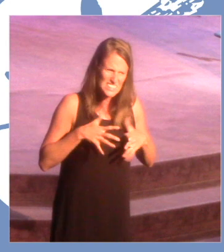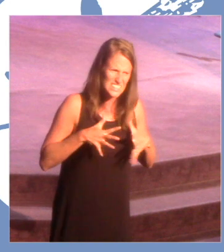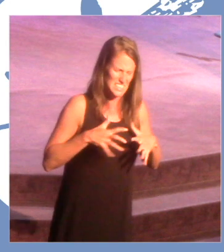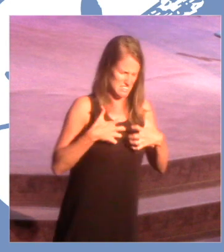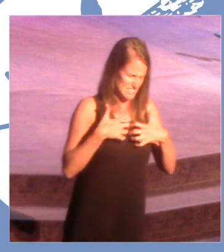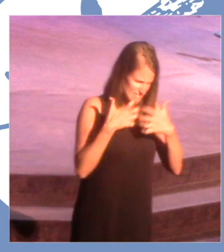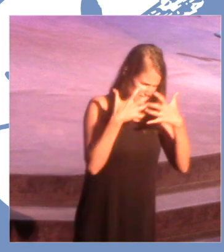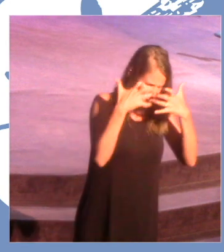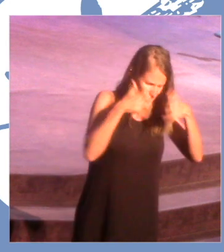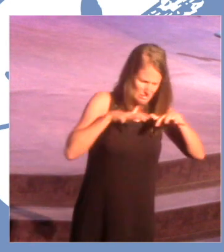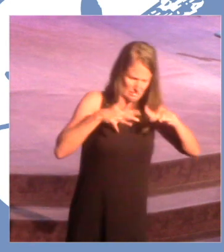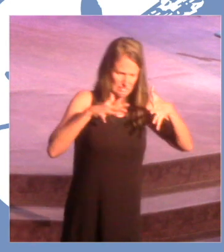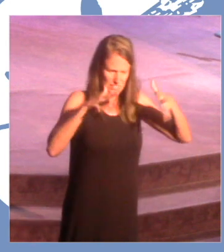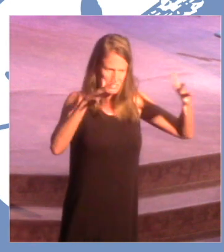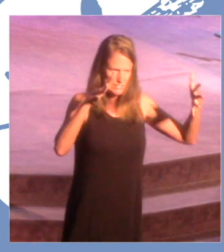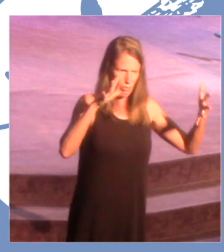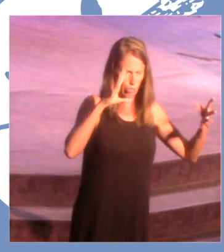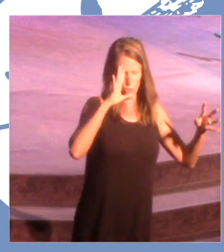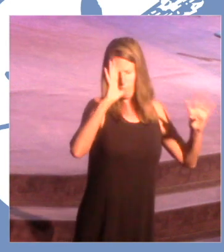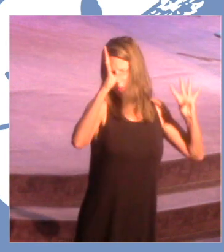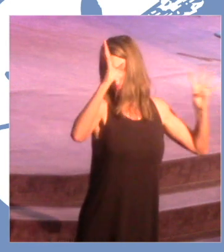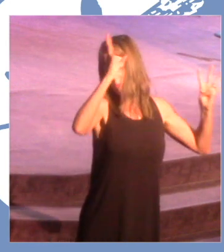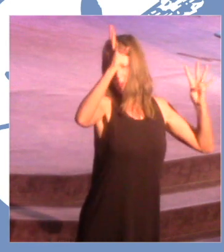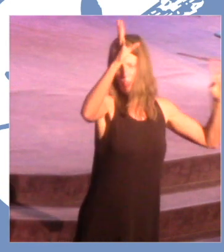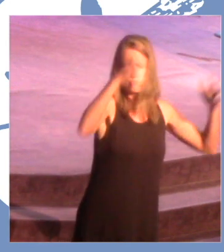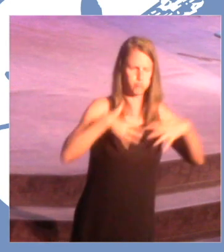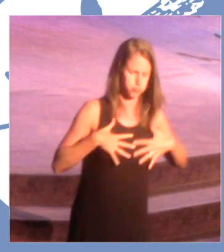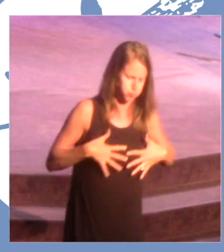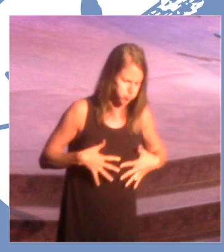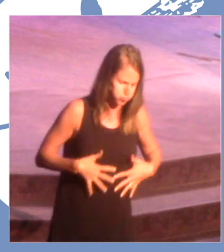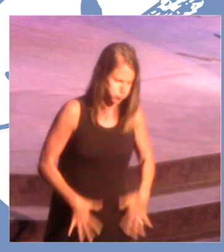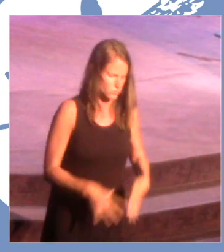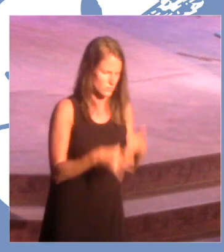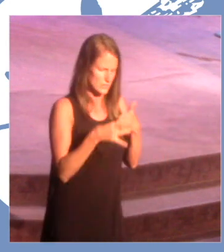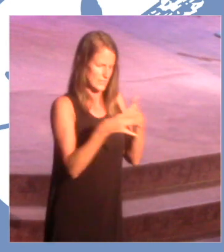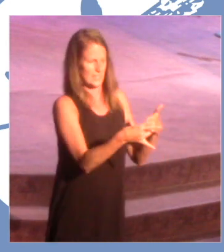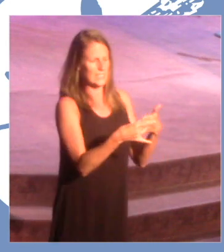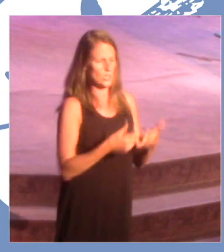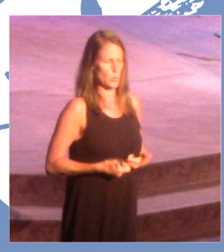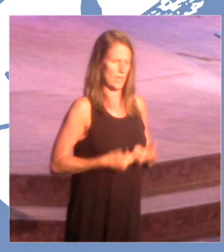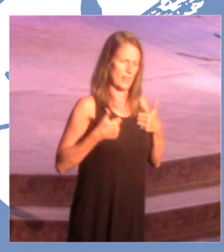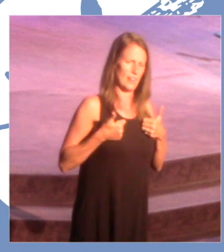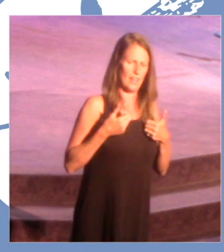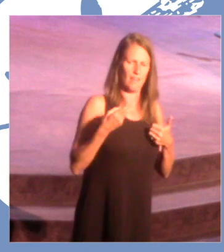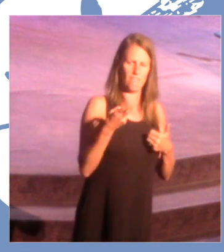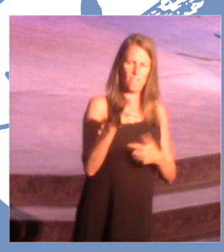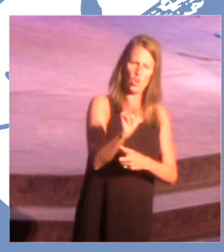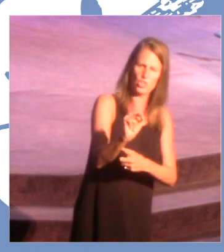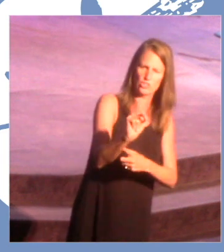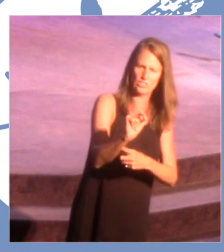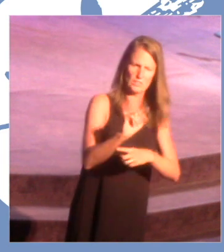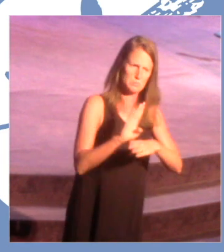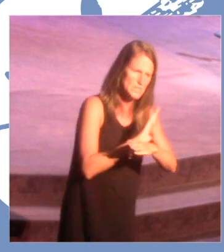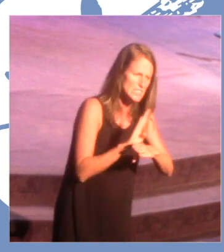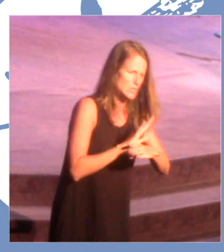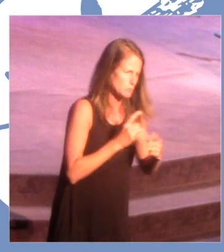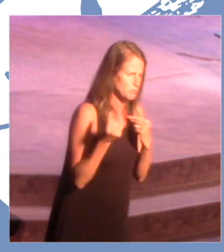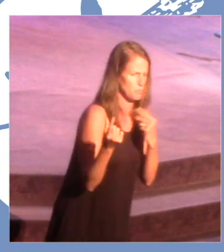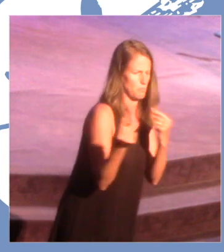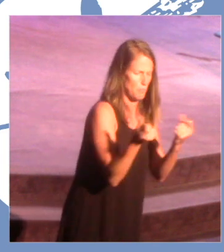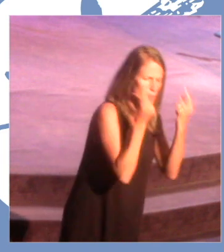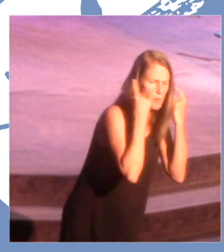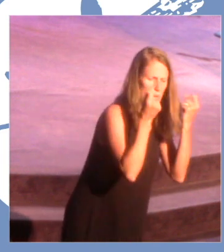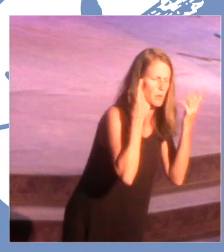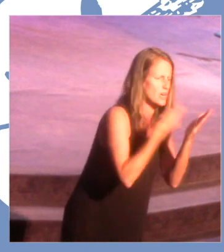anger, anxiety, disillusionment, depression, all of which lead to a life of hurry, a life of busyness, overload,